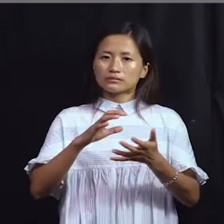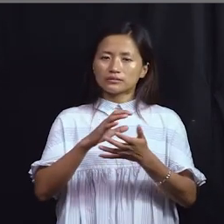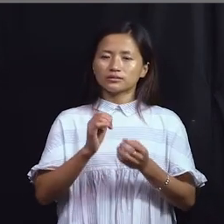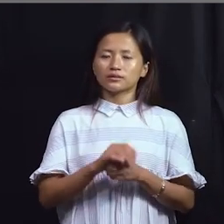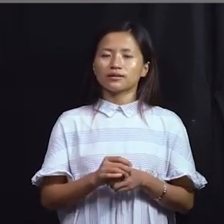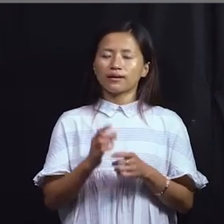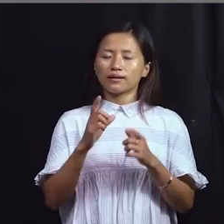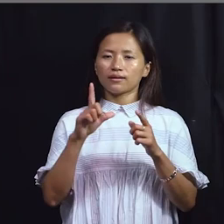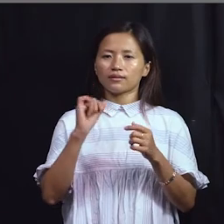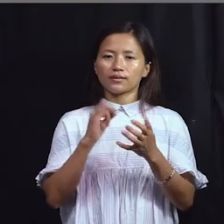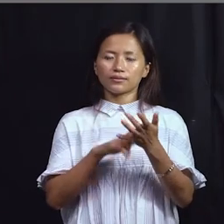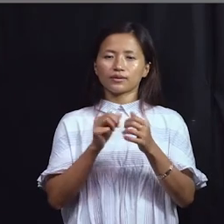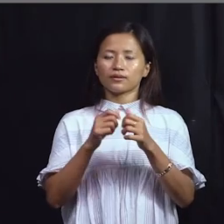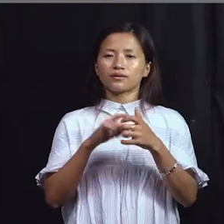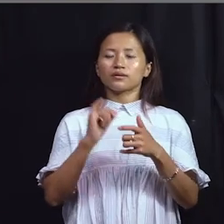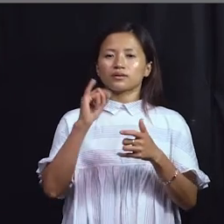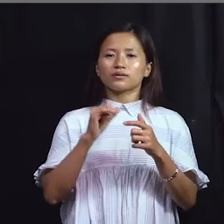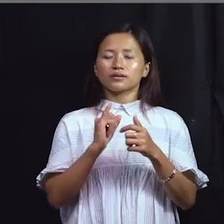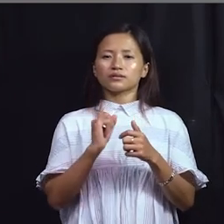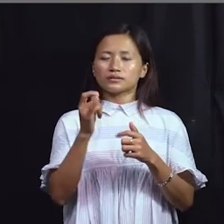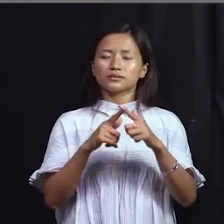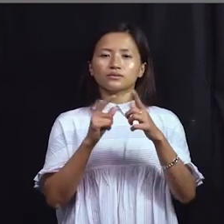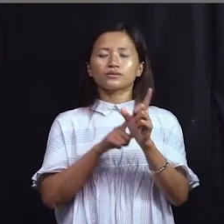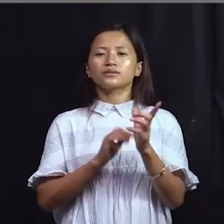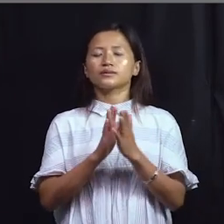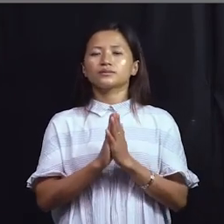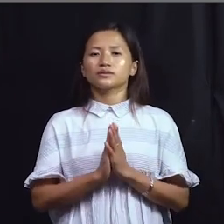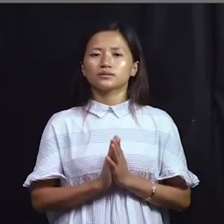liability and at the same time